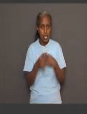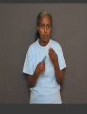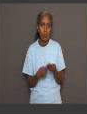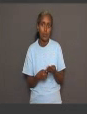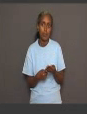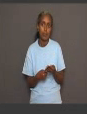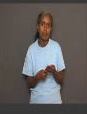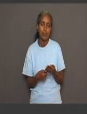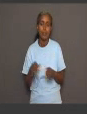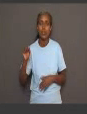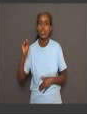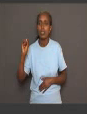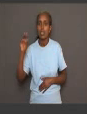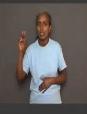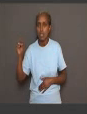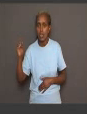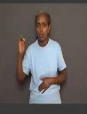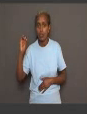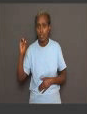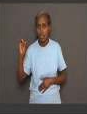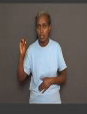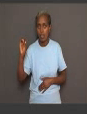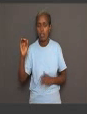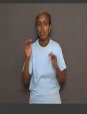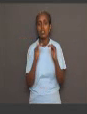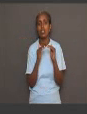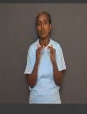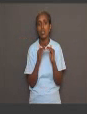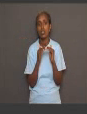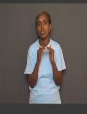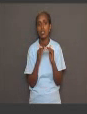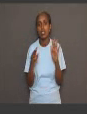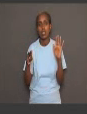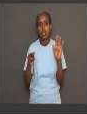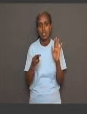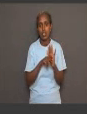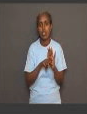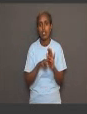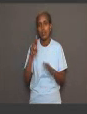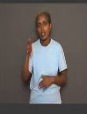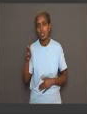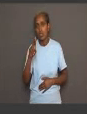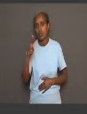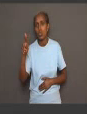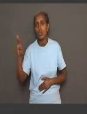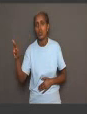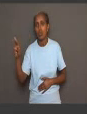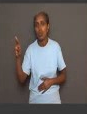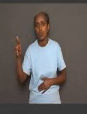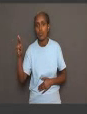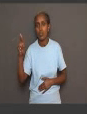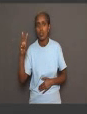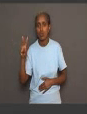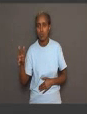Therefore, sine of theta equals negative square root